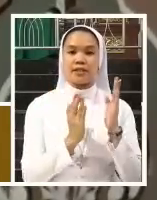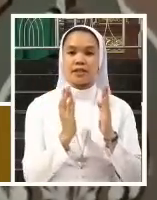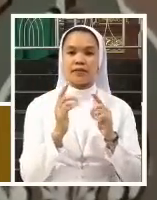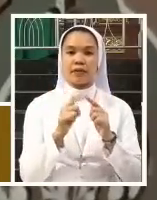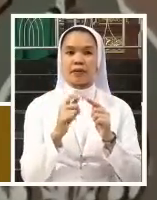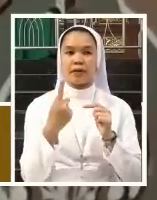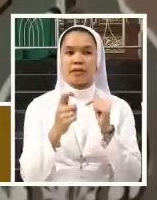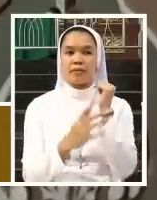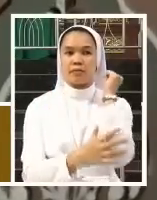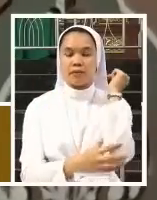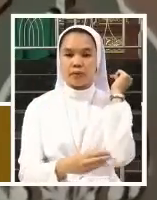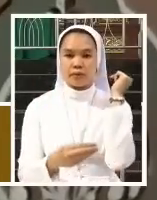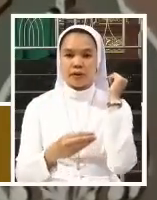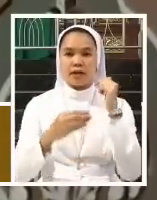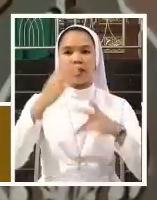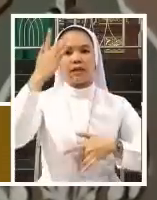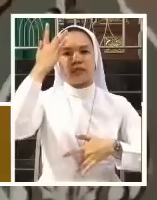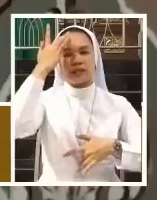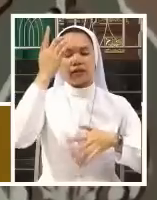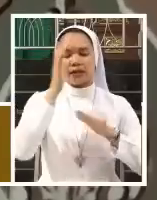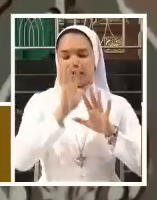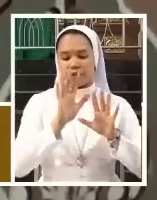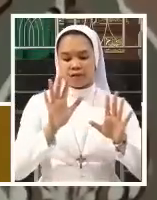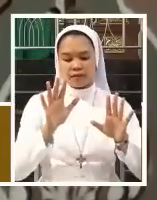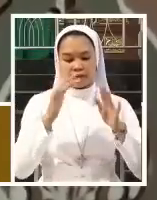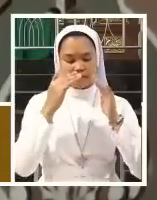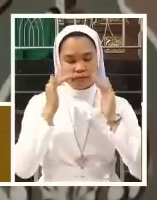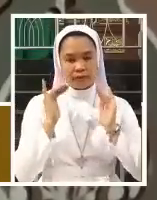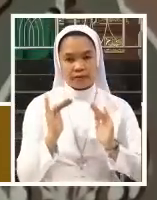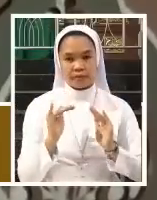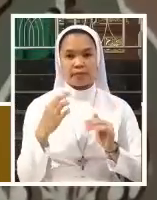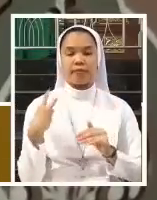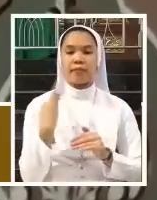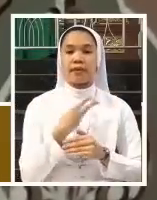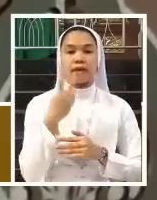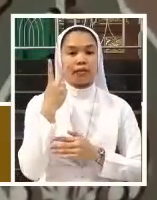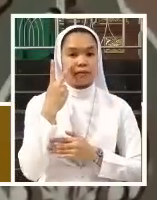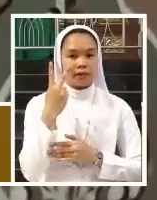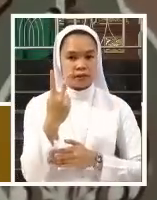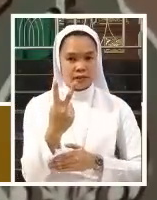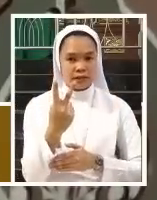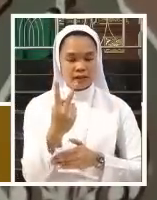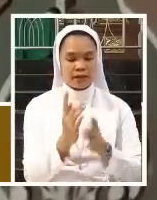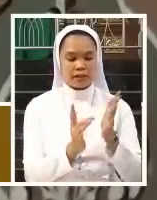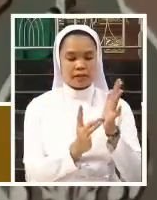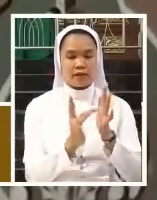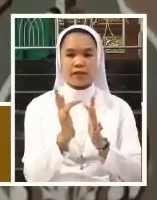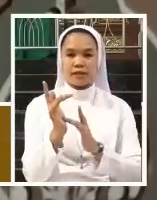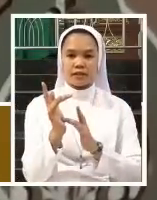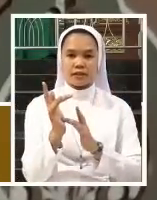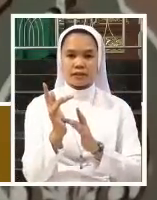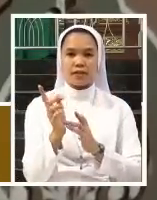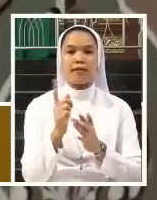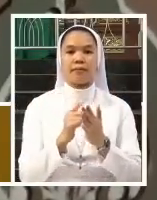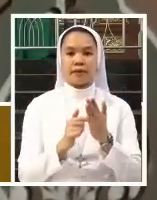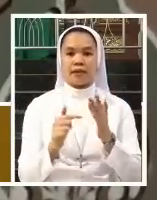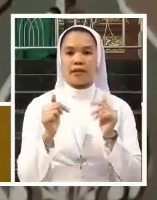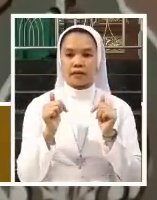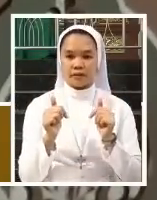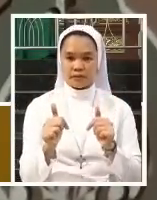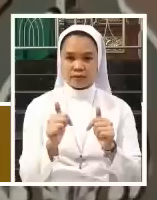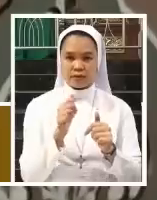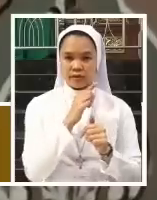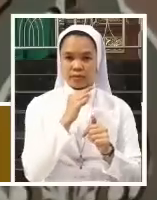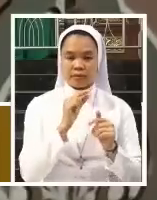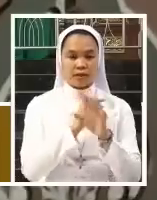poor, the sick, the lonely, we see Jesus. And that is what priesthood is